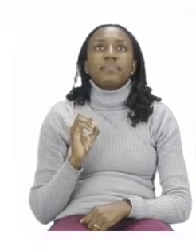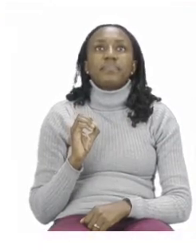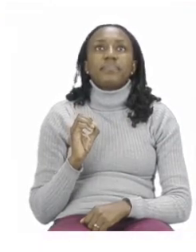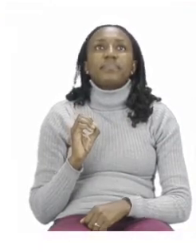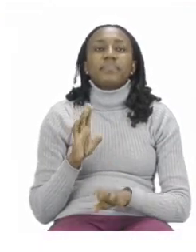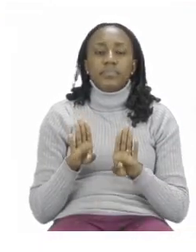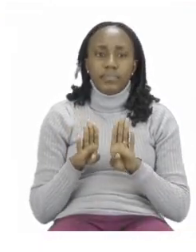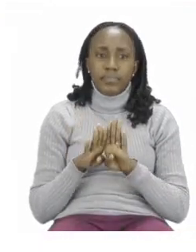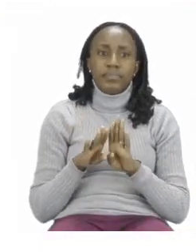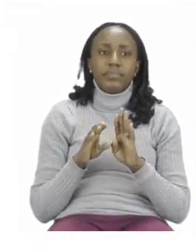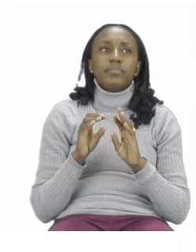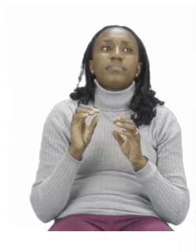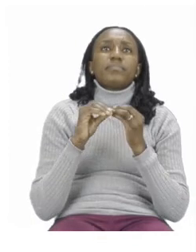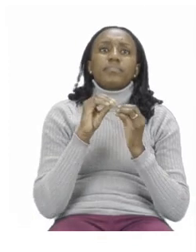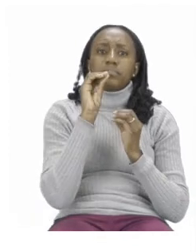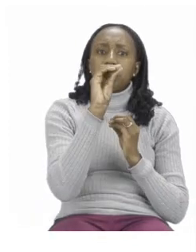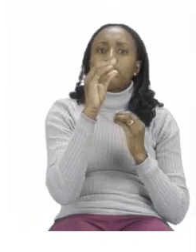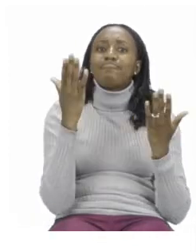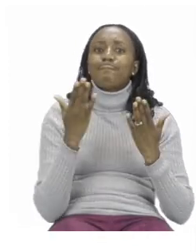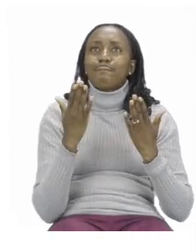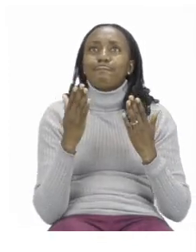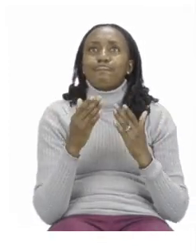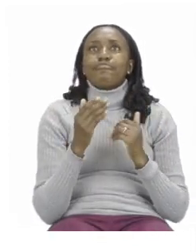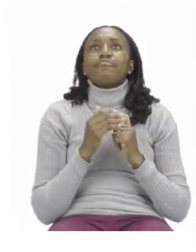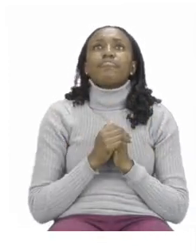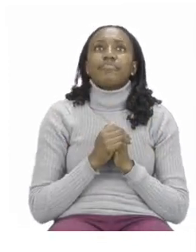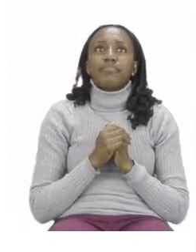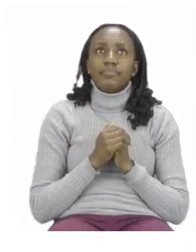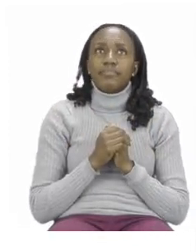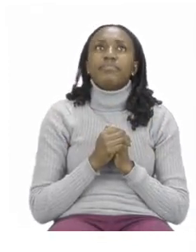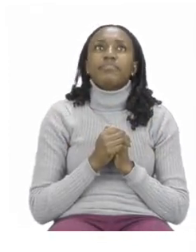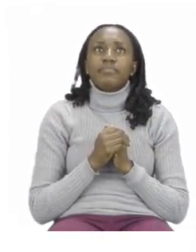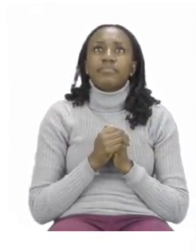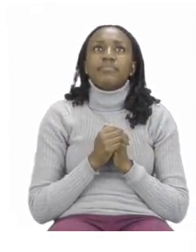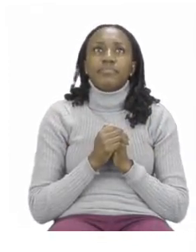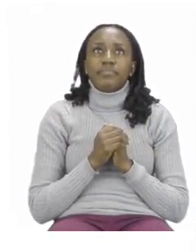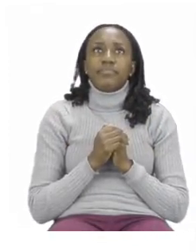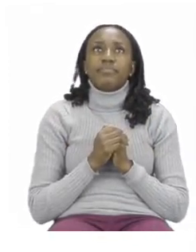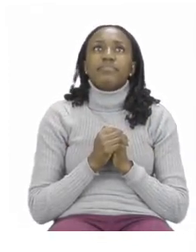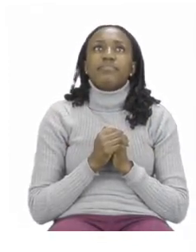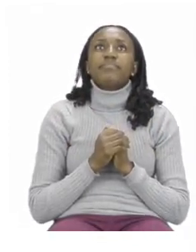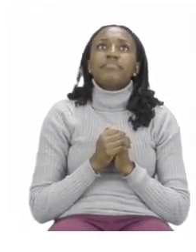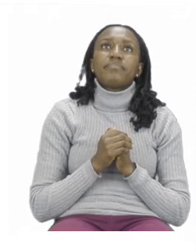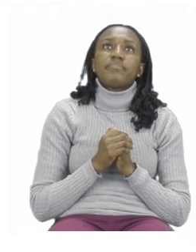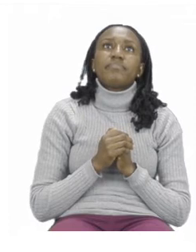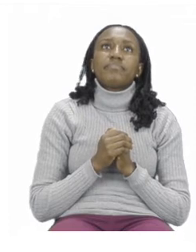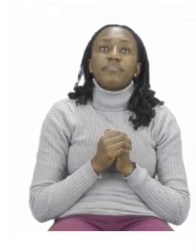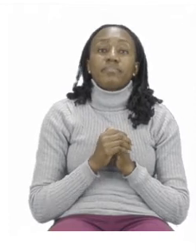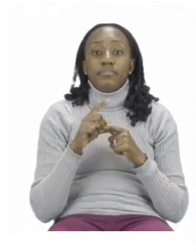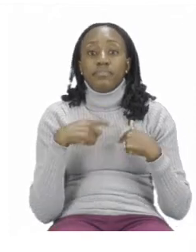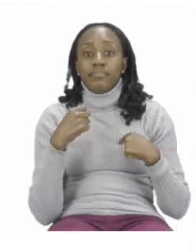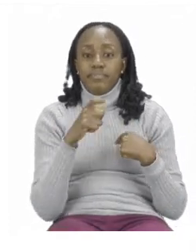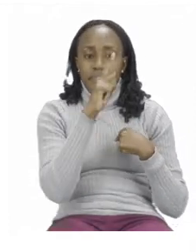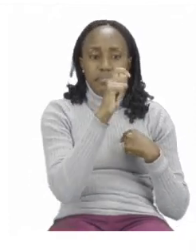value. Now, place value is when we put the numbers according to the value that they have. And when we do